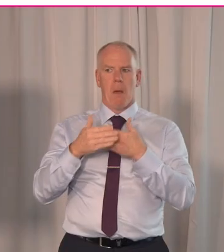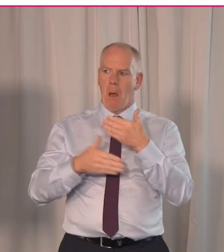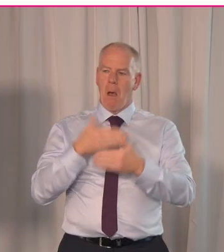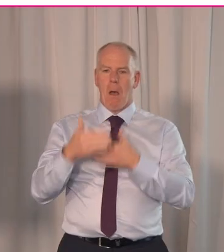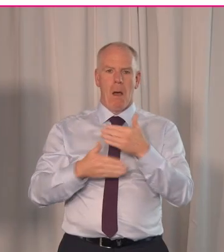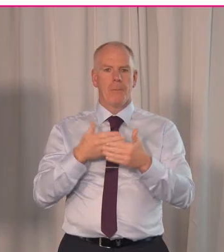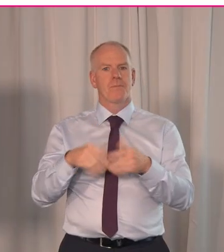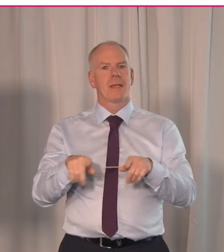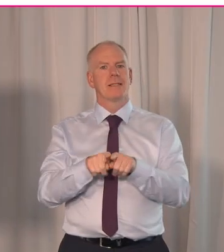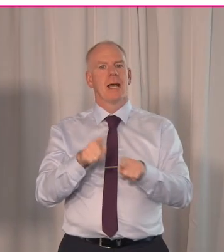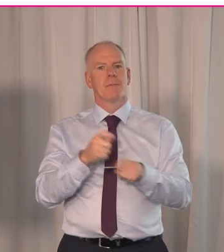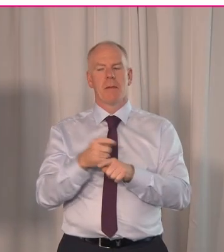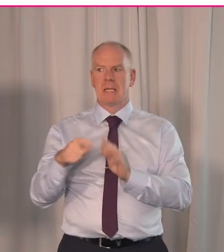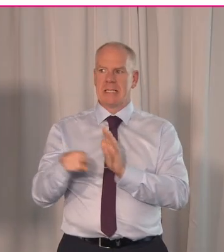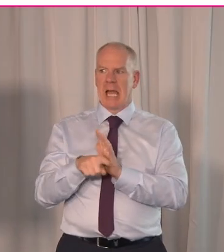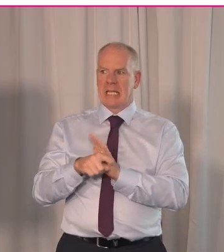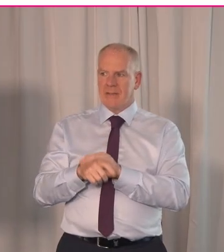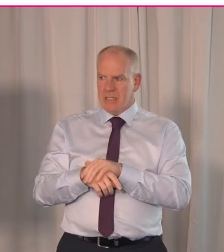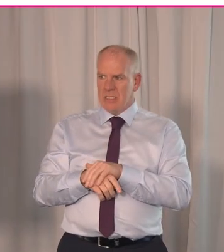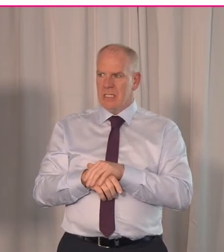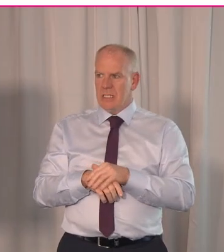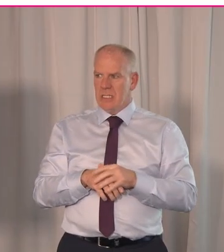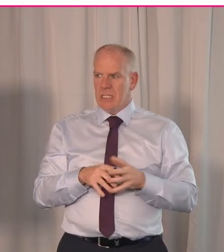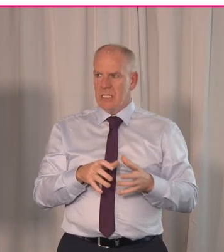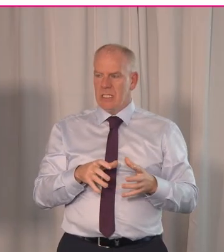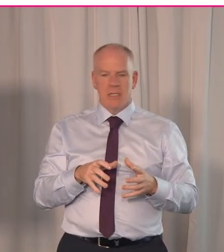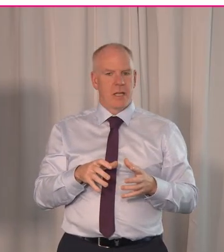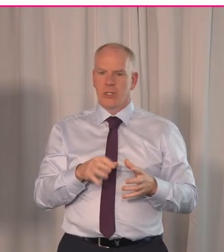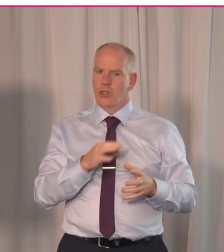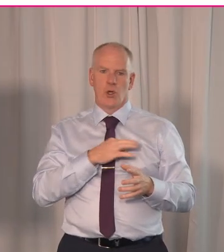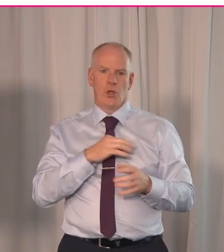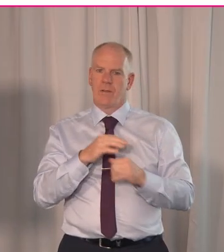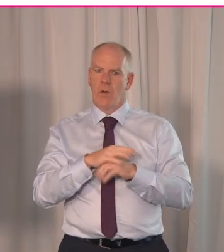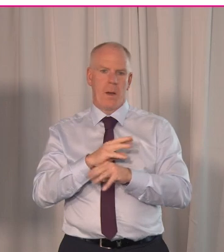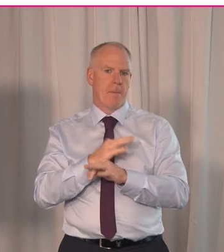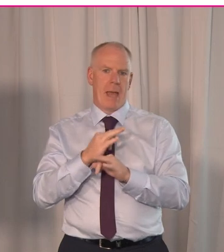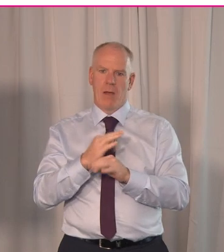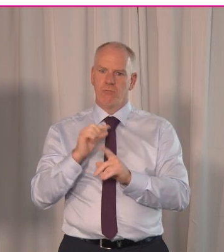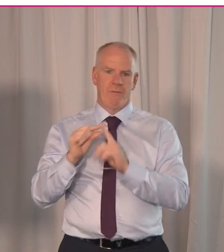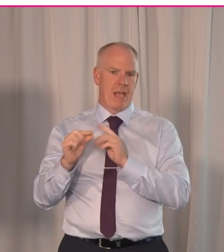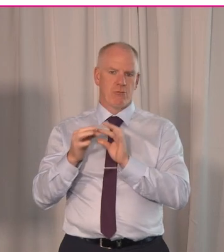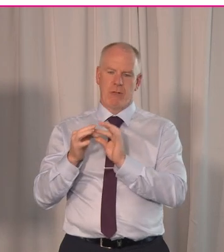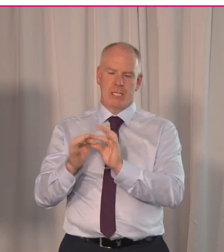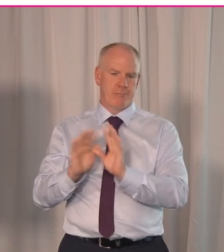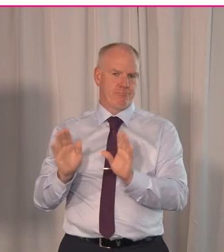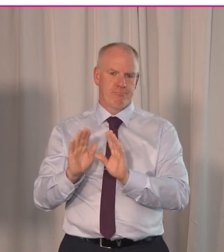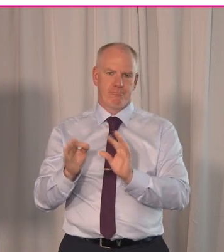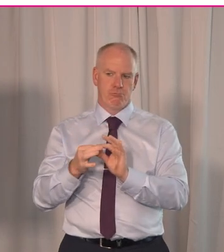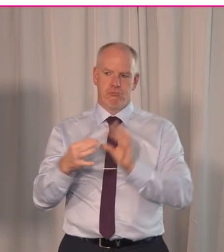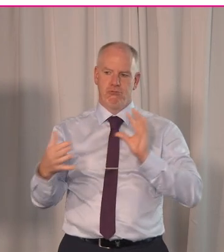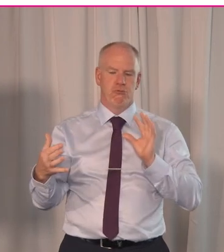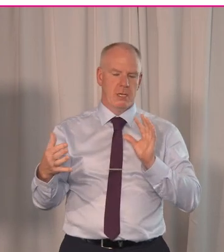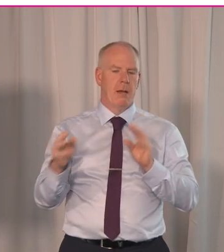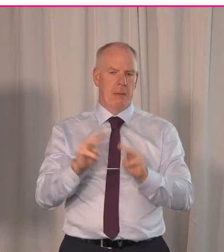conversely, if it's a very negative communication, that's not a good start for a parent-professional relationship. And we do know that people